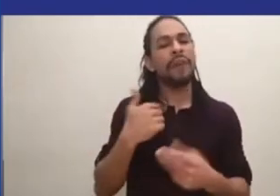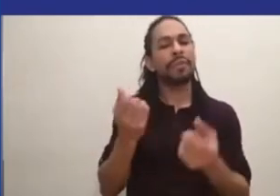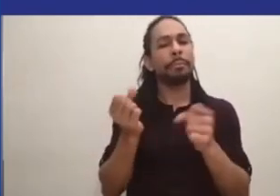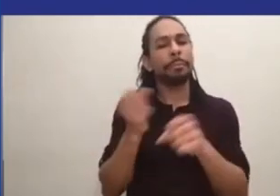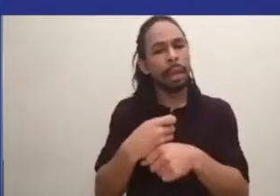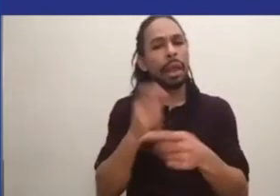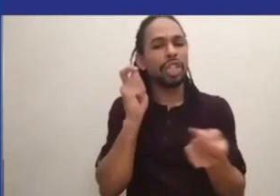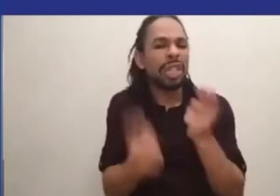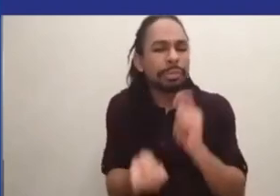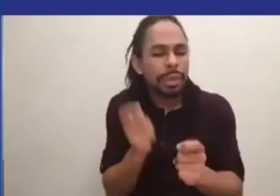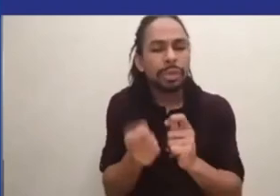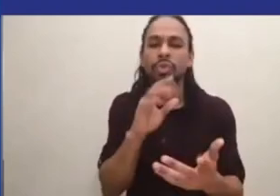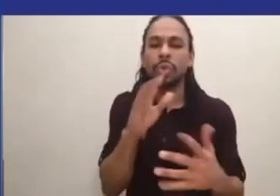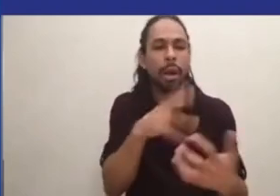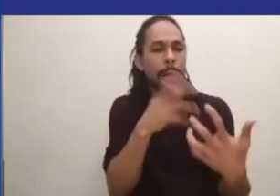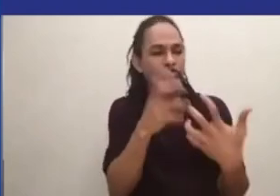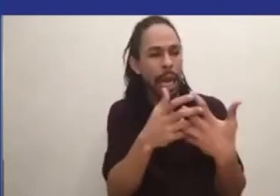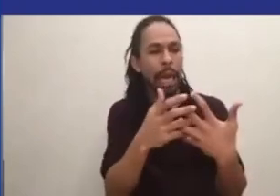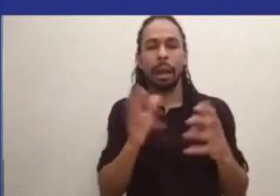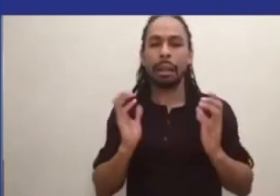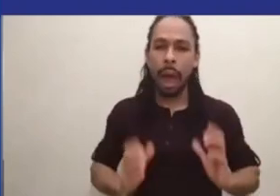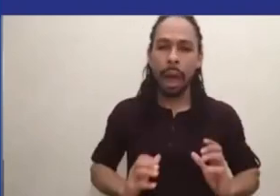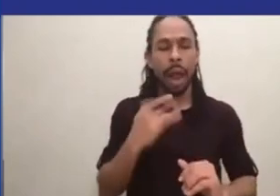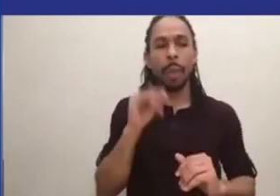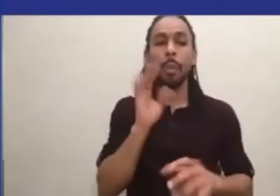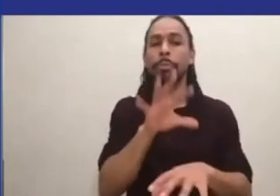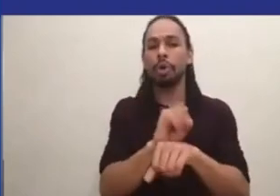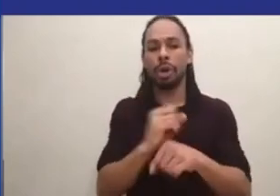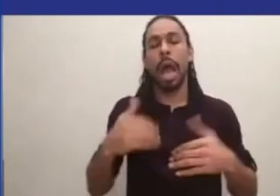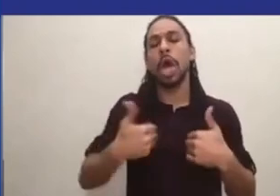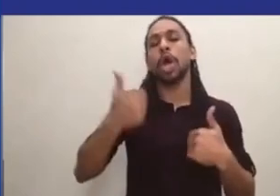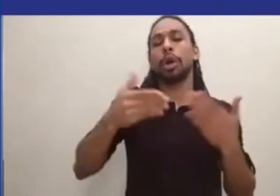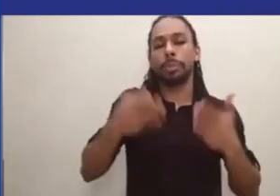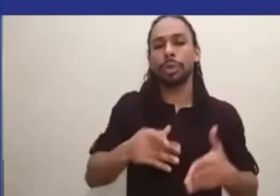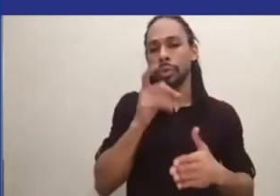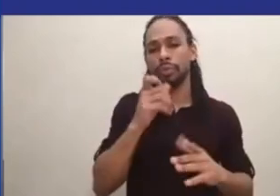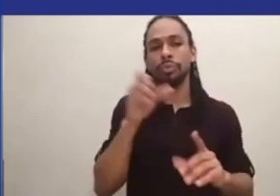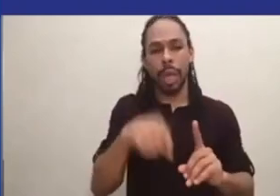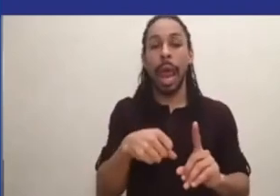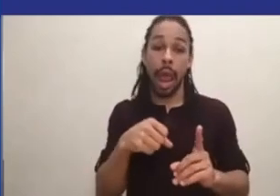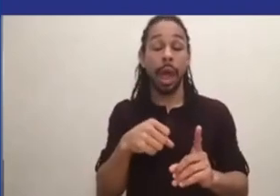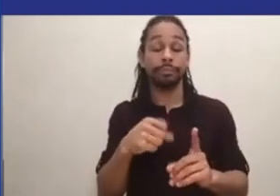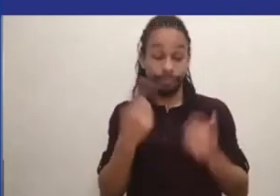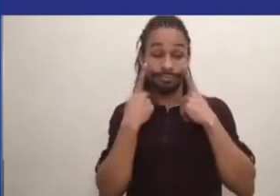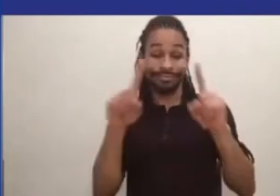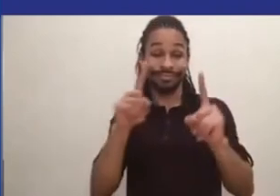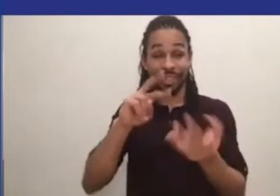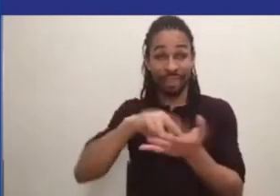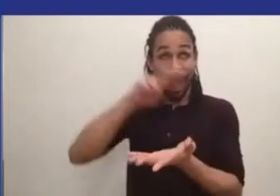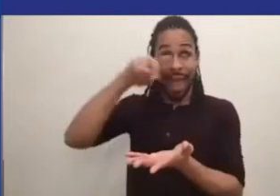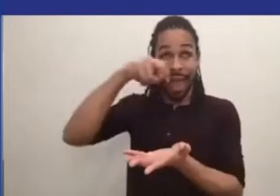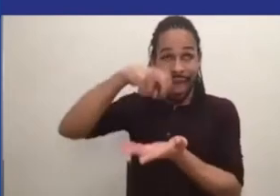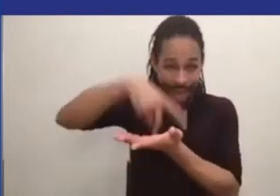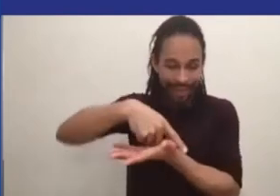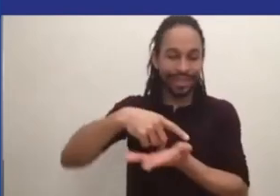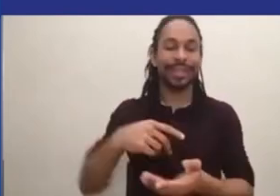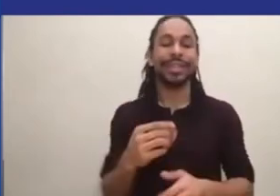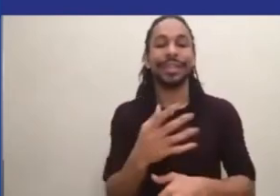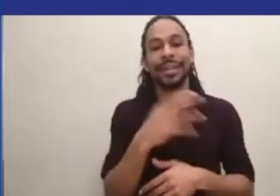client. And I'll book a younger person that can do that and maybe give them a little bit of that and make the client happy, but by also